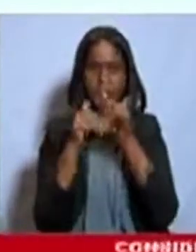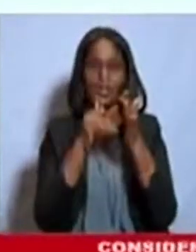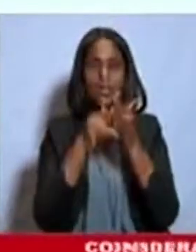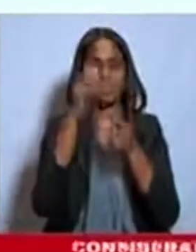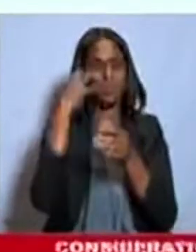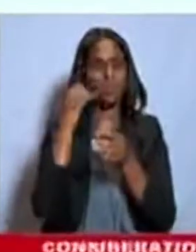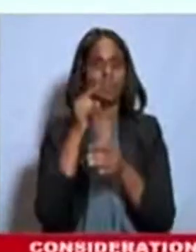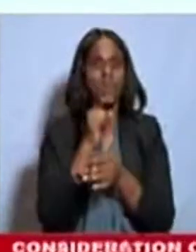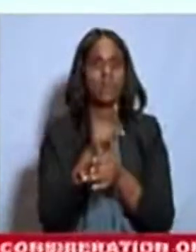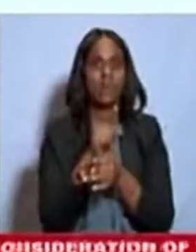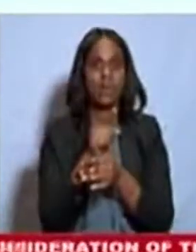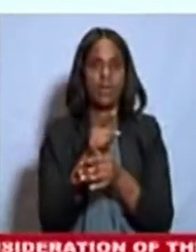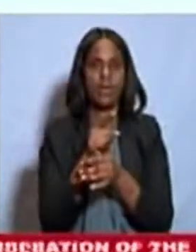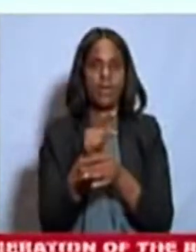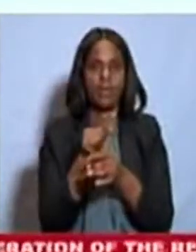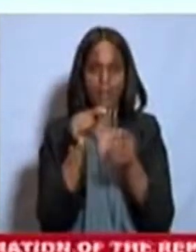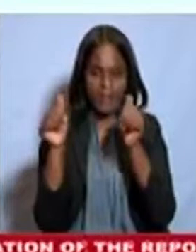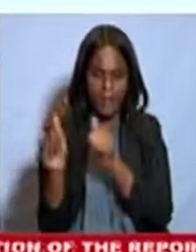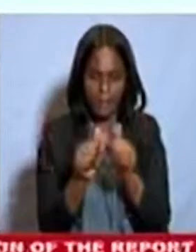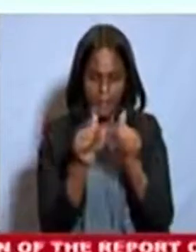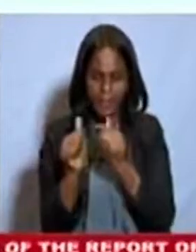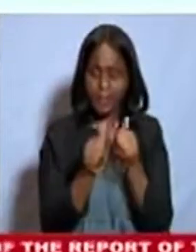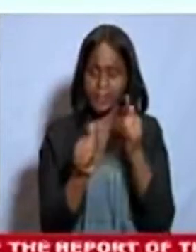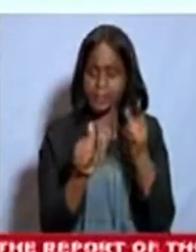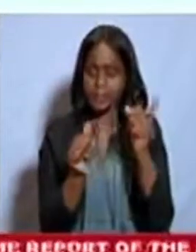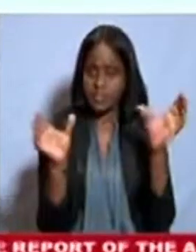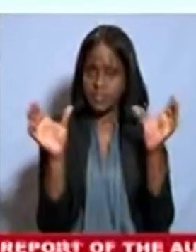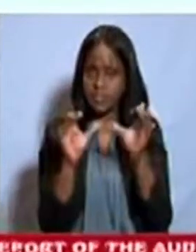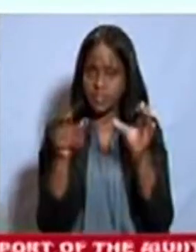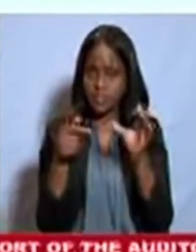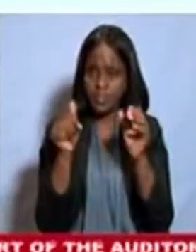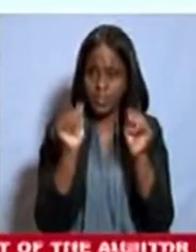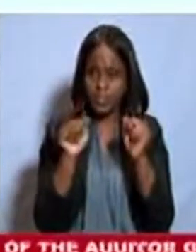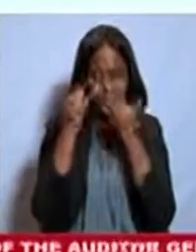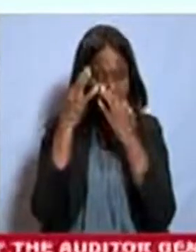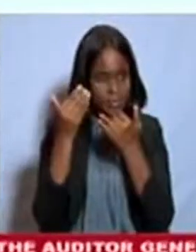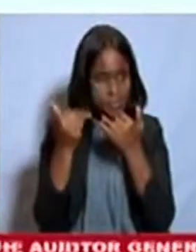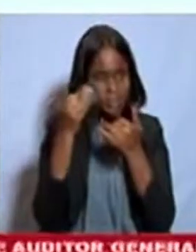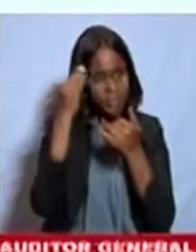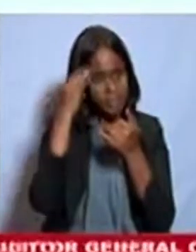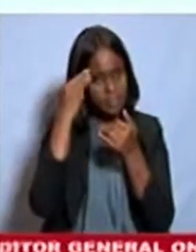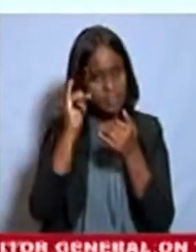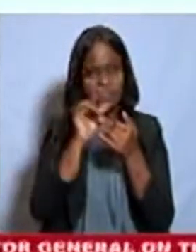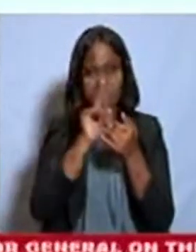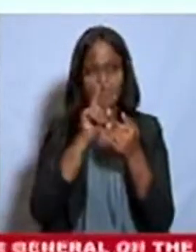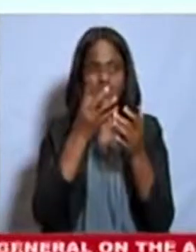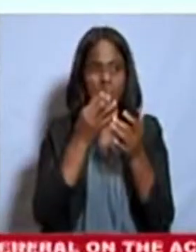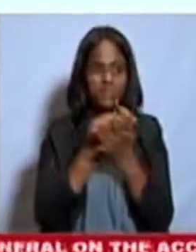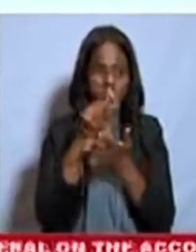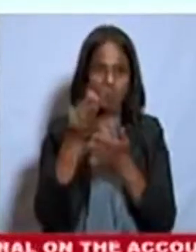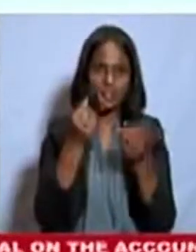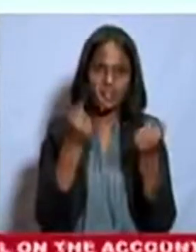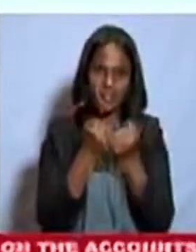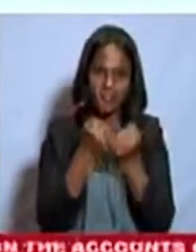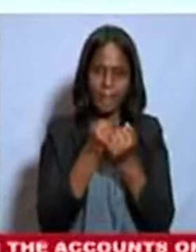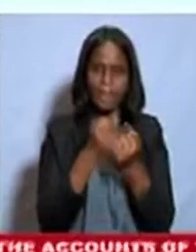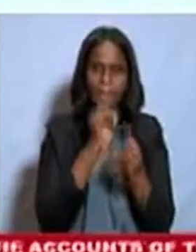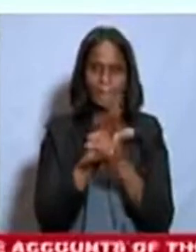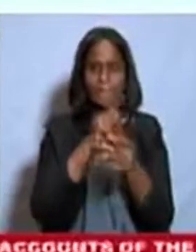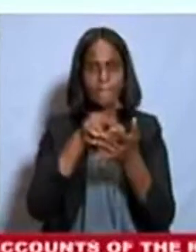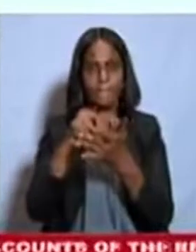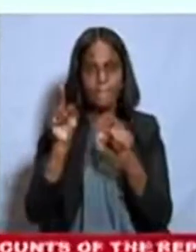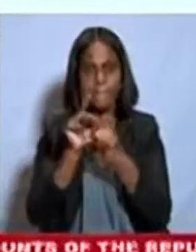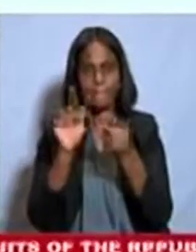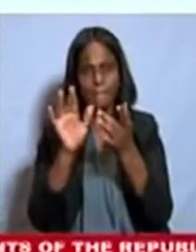officer. Corrective actions. The committee may wish to note that the inputs have since been acquitted for,